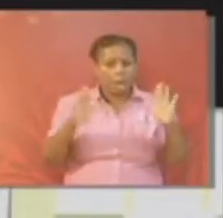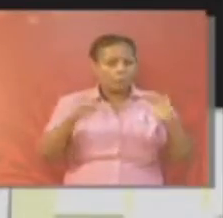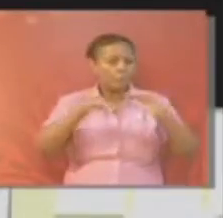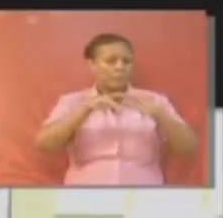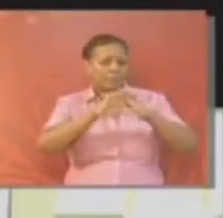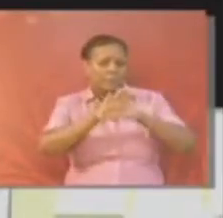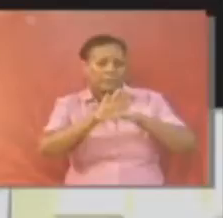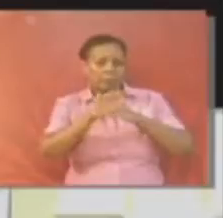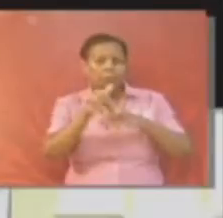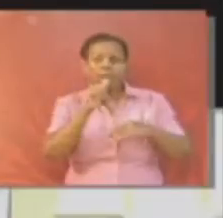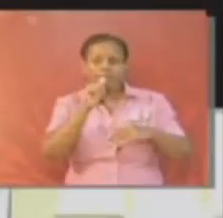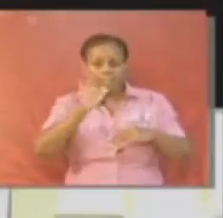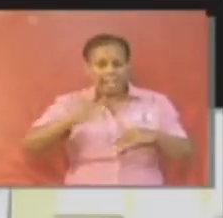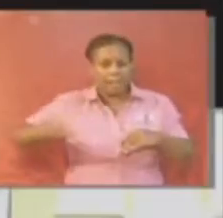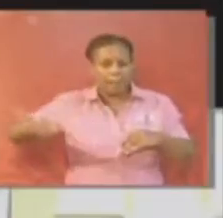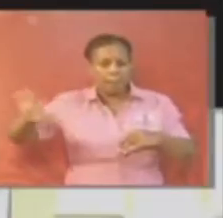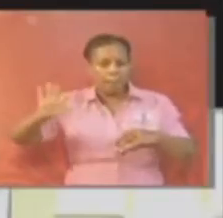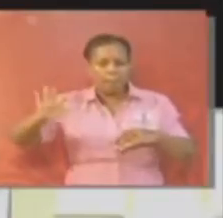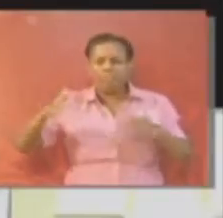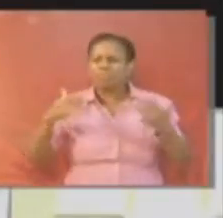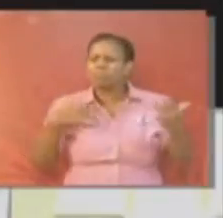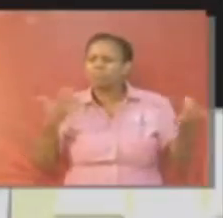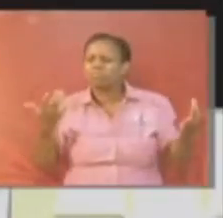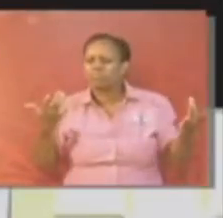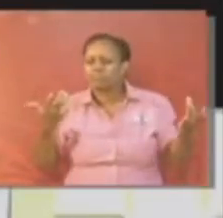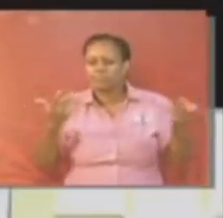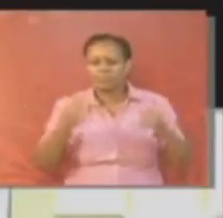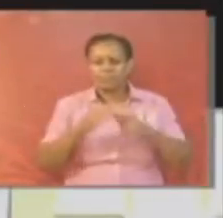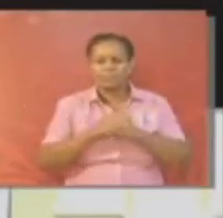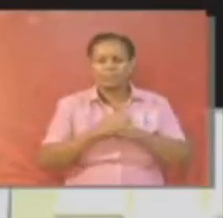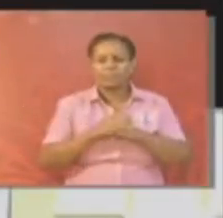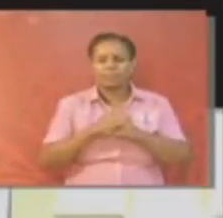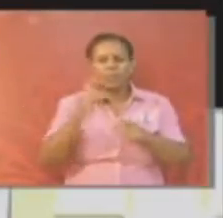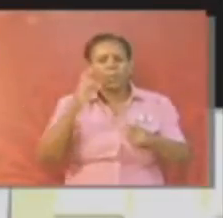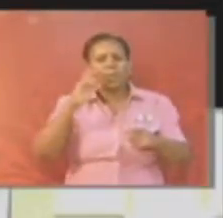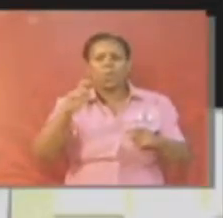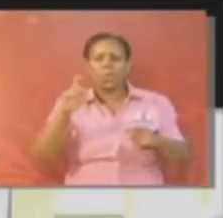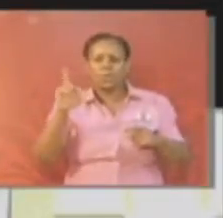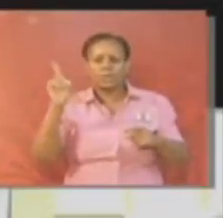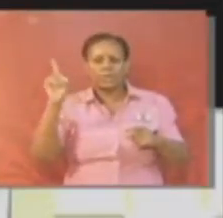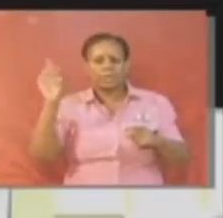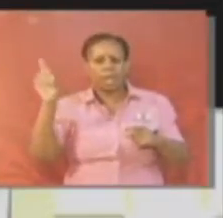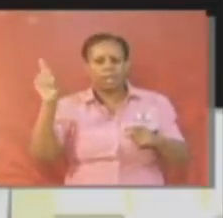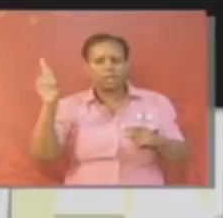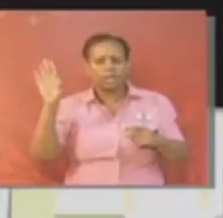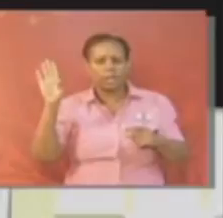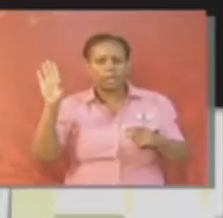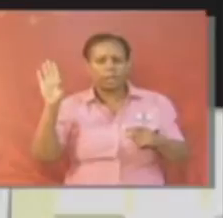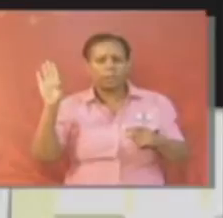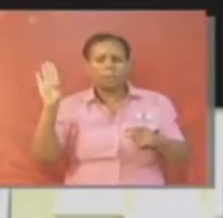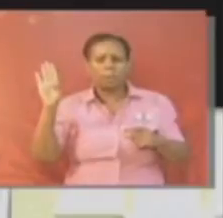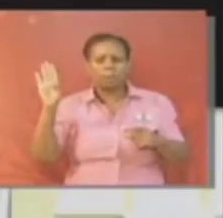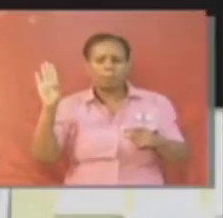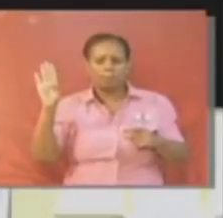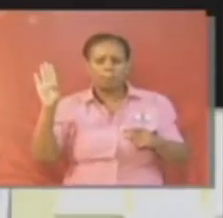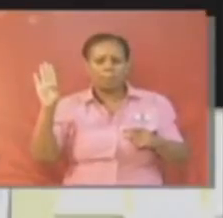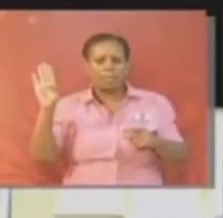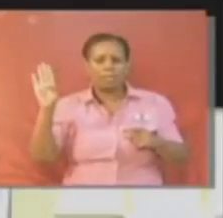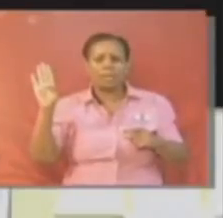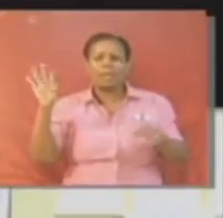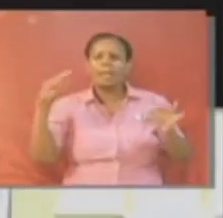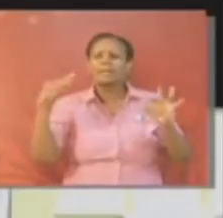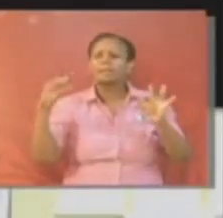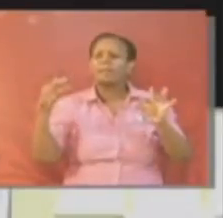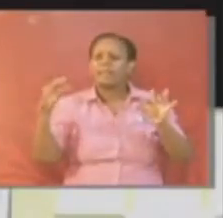noted that Dr. Bernard mentioned an incidence of COVID cases among prison officers in her county.